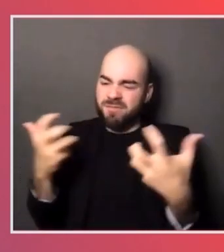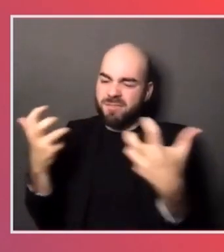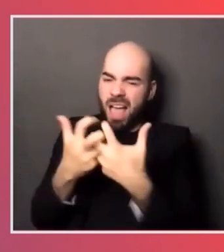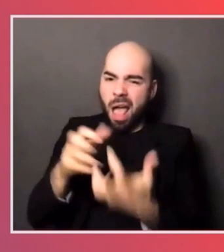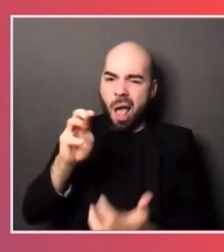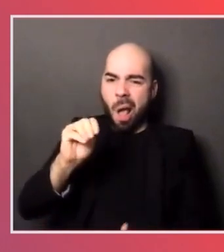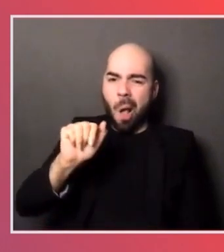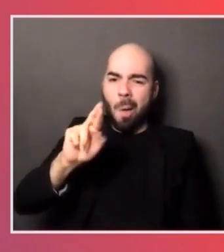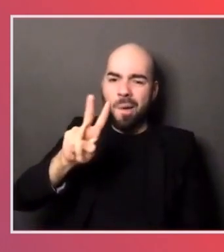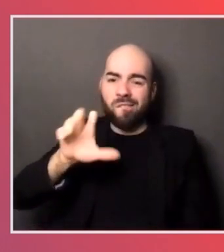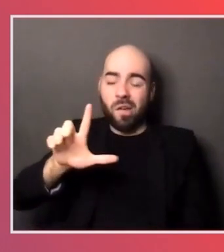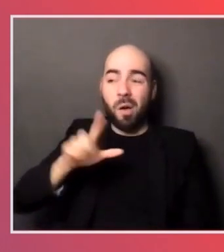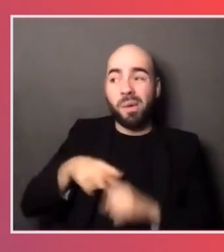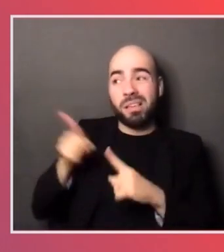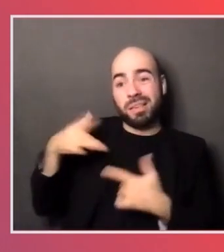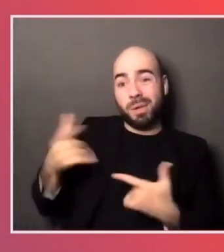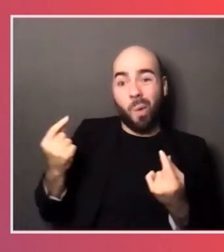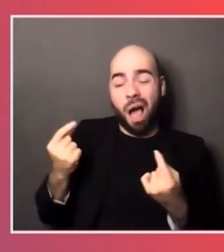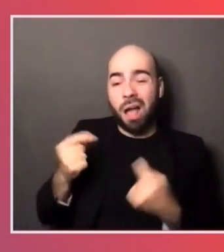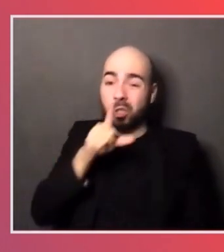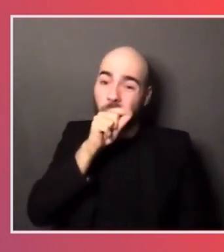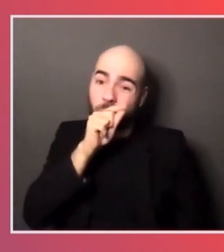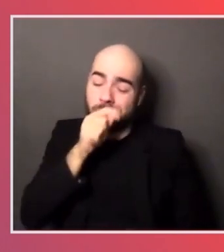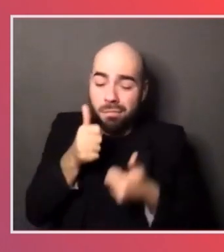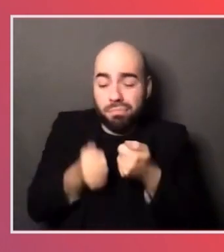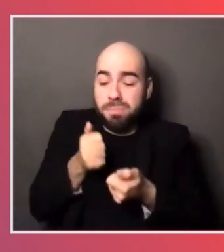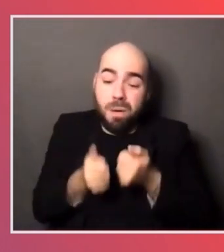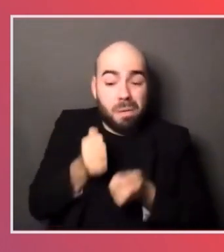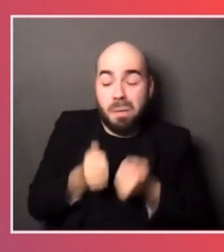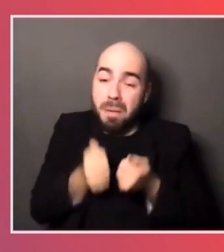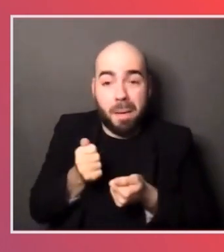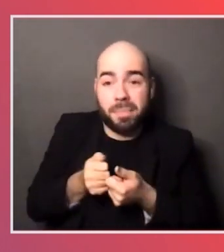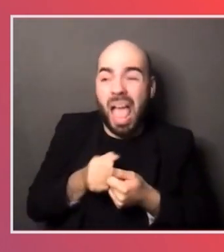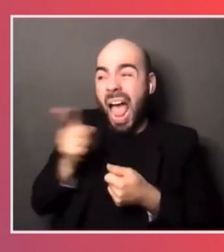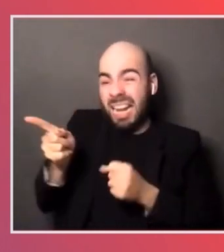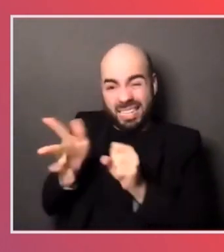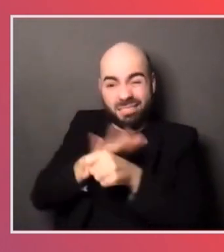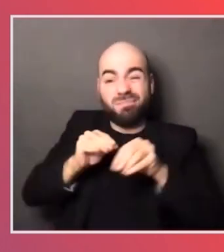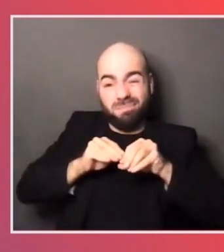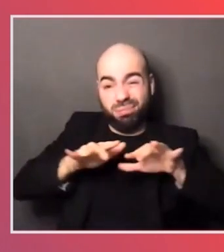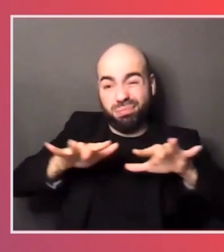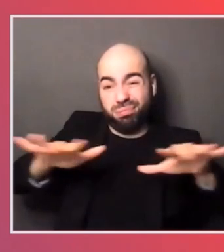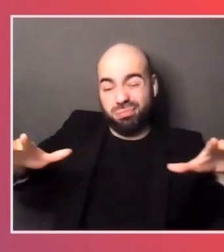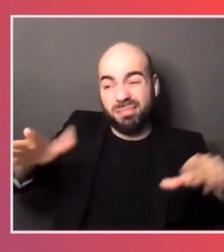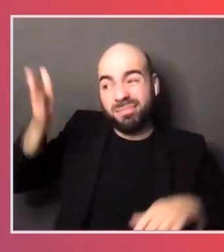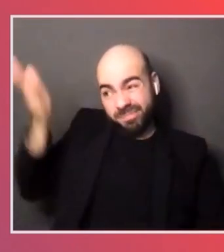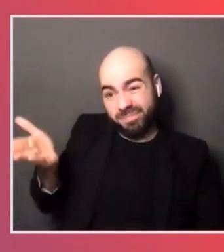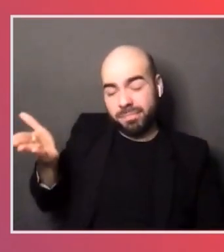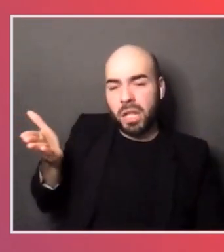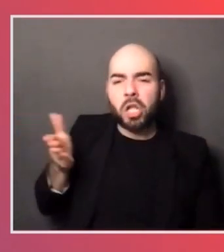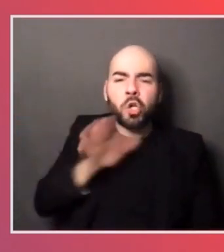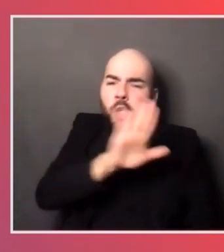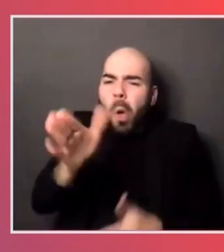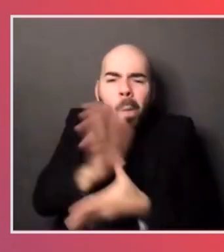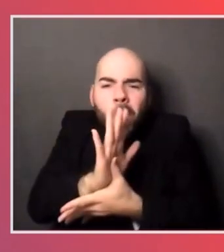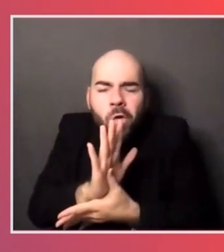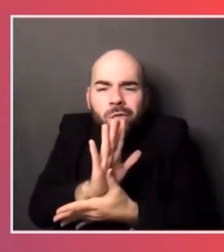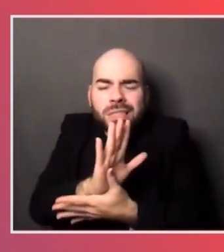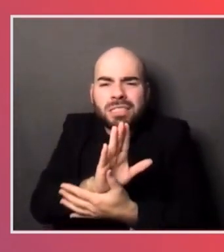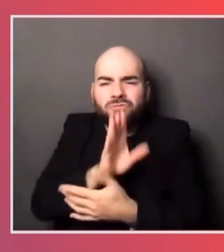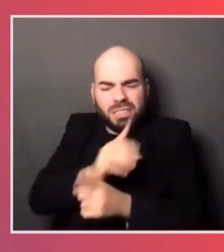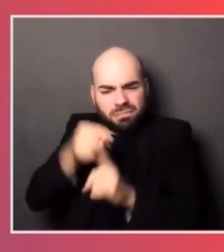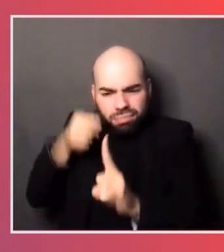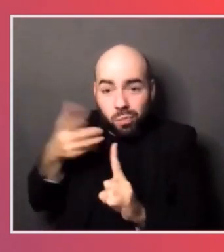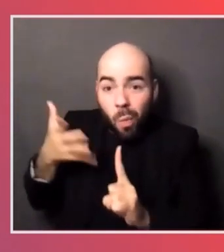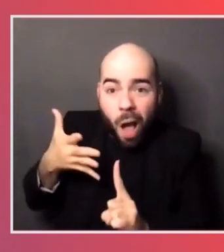active super spreader. One of the things I love about your movies is that at their core, they're about a diverse and unlikely crew of characters